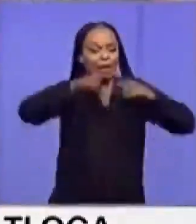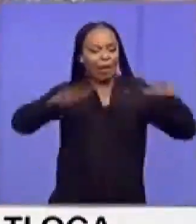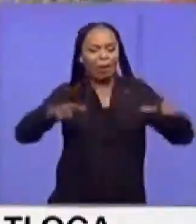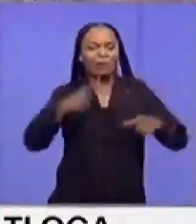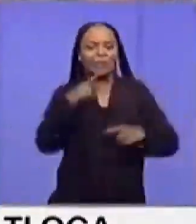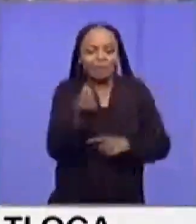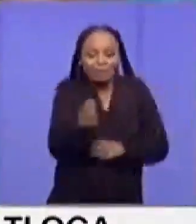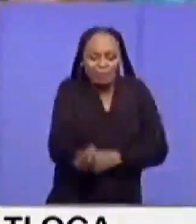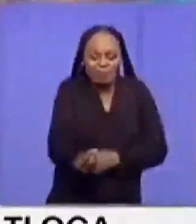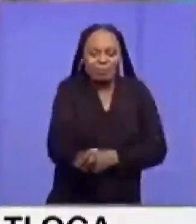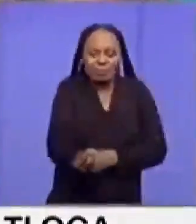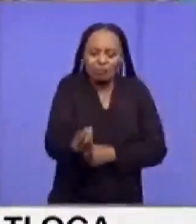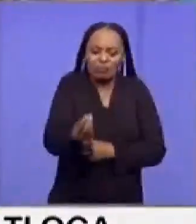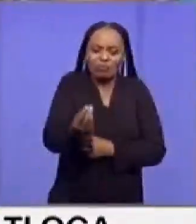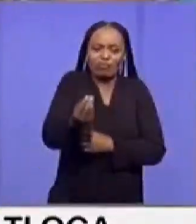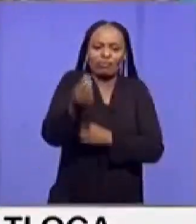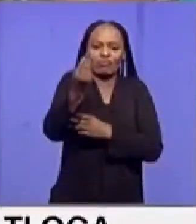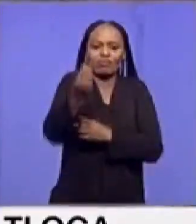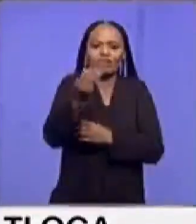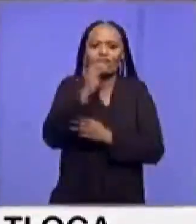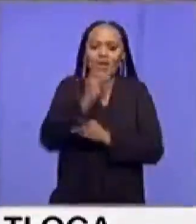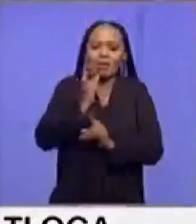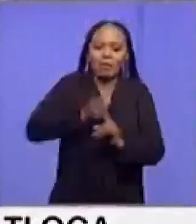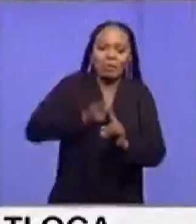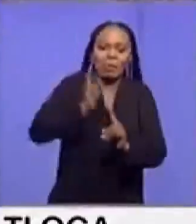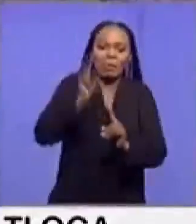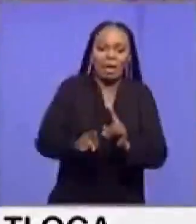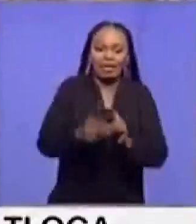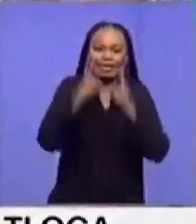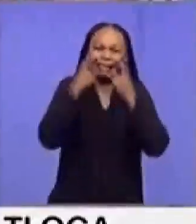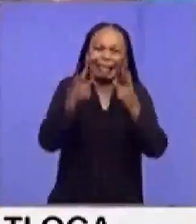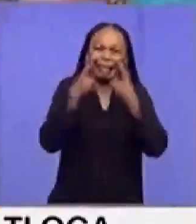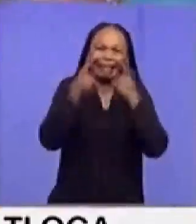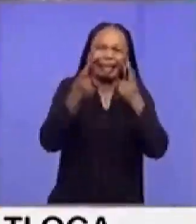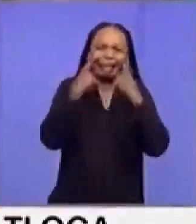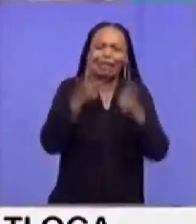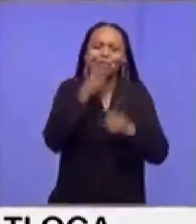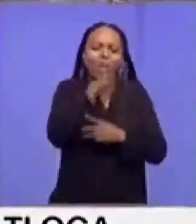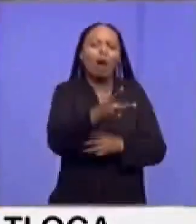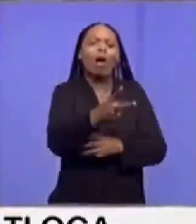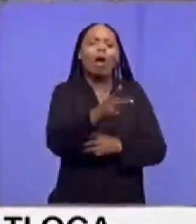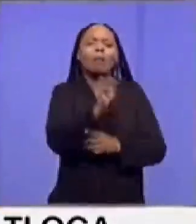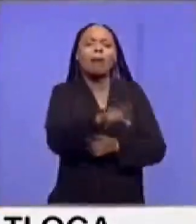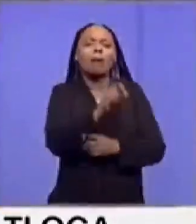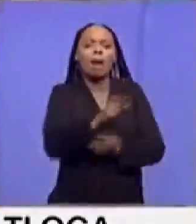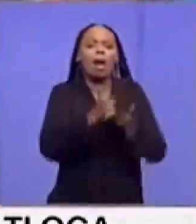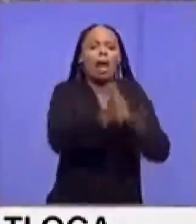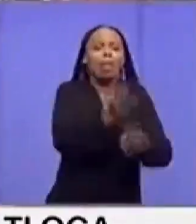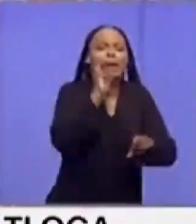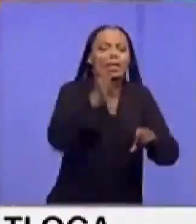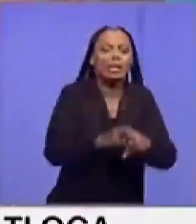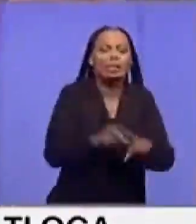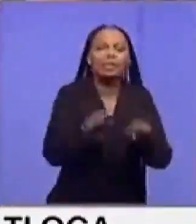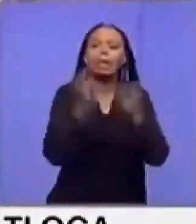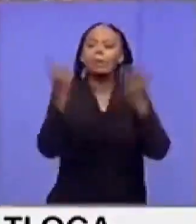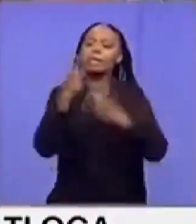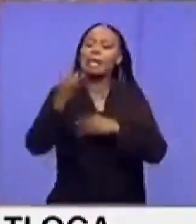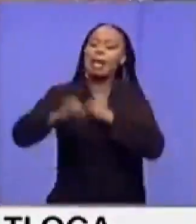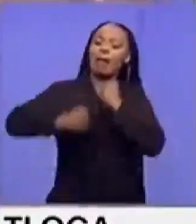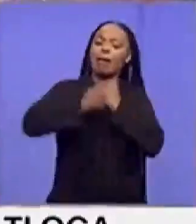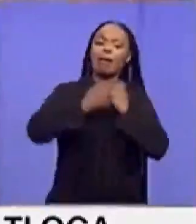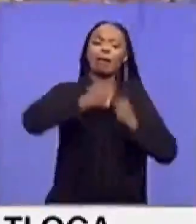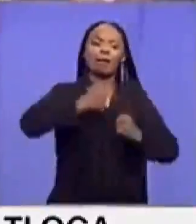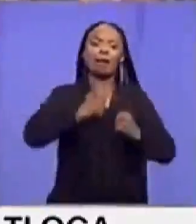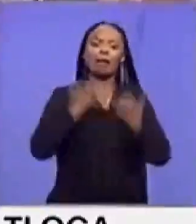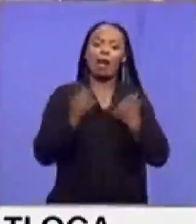ngwana sa le go hela tharing jalo ga go thoma re na re la ba bona gore motho o tlhoka thuso go sana le nna go bona le ba itho ba itse matlo ntshega mo letong le